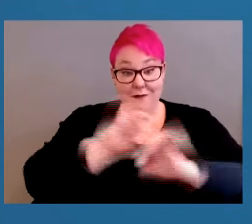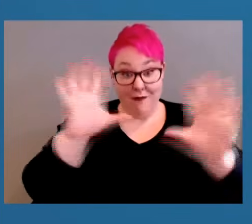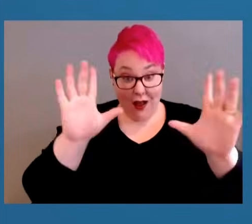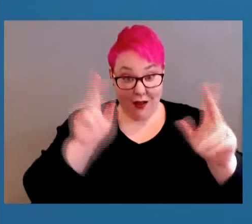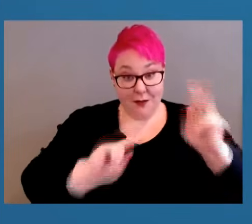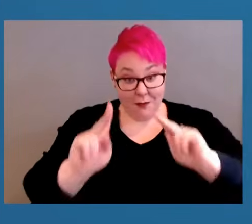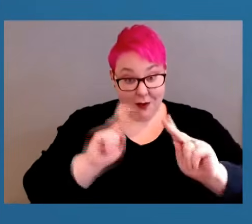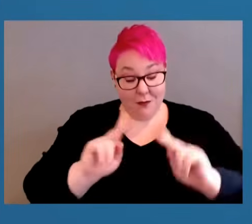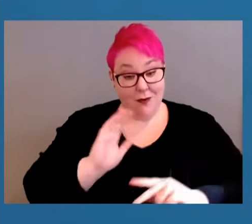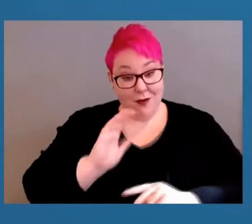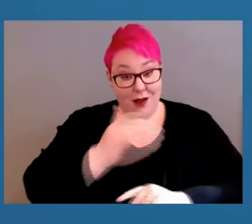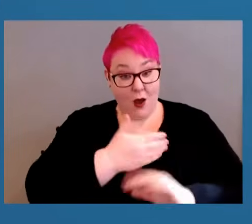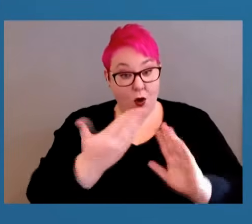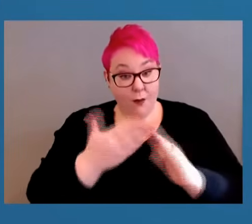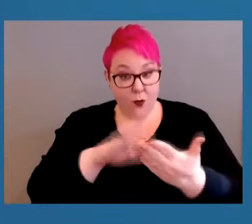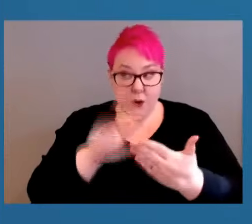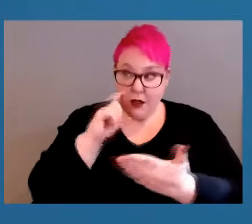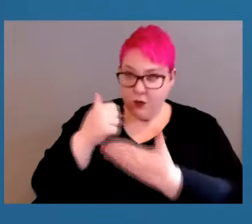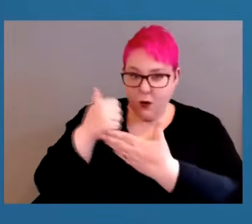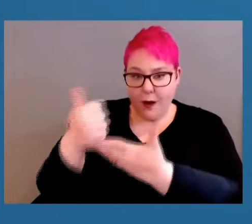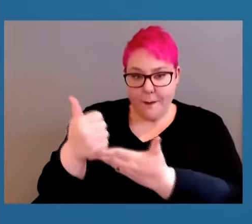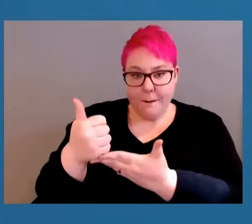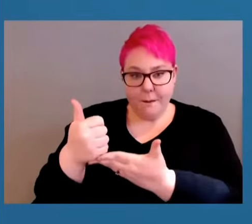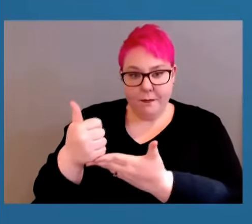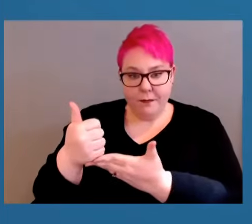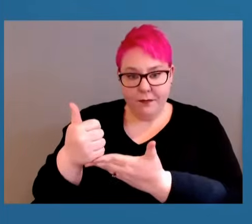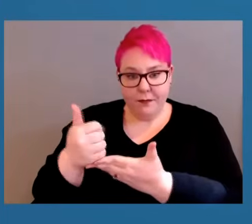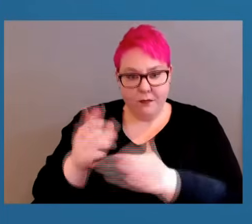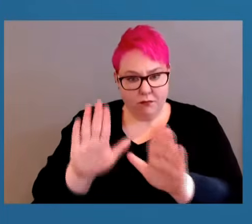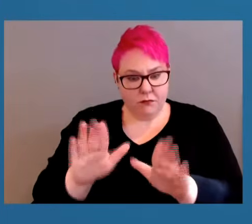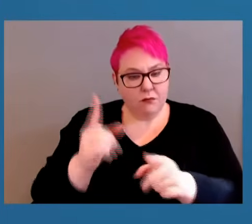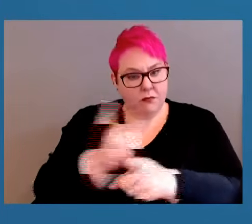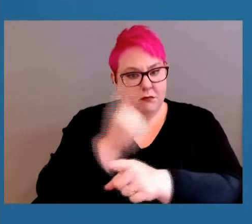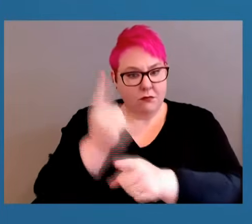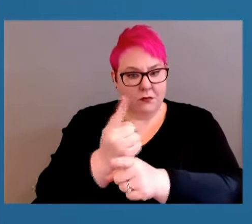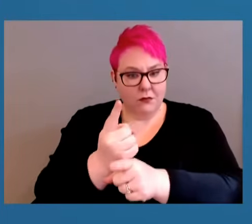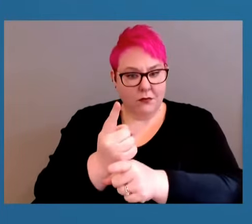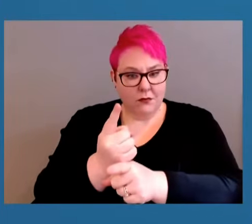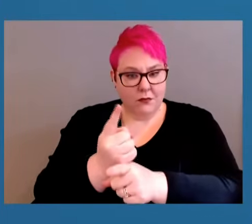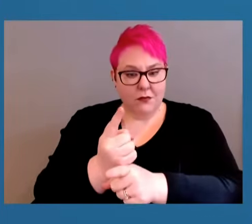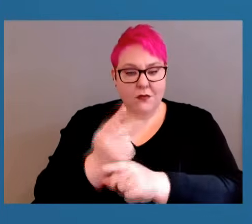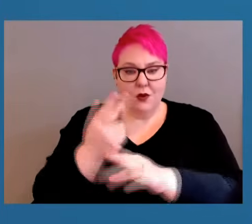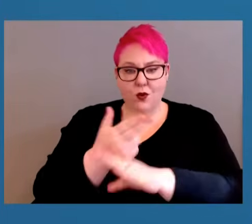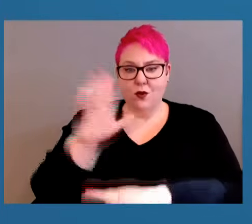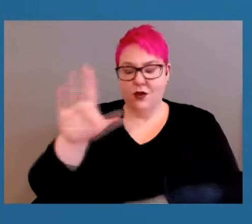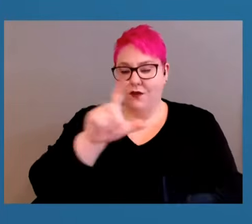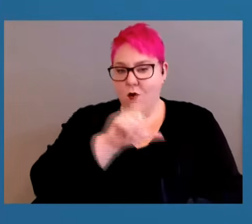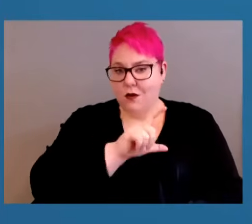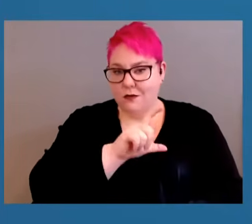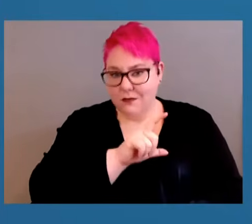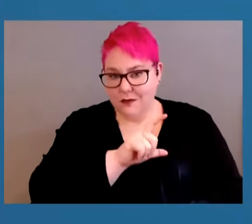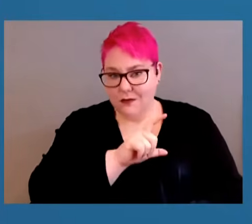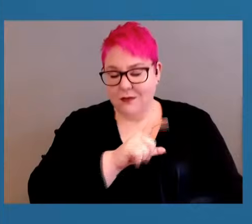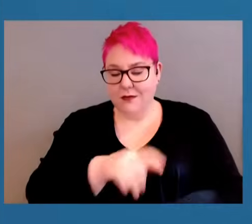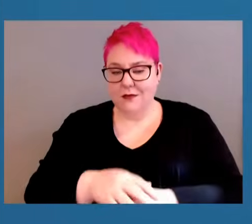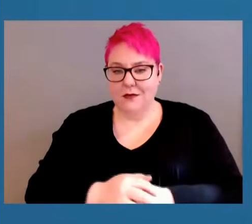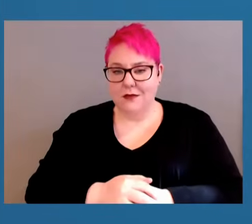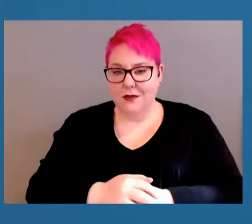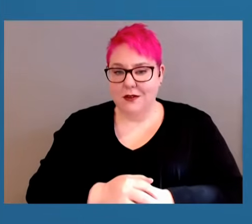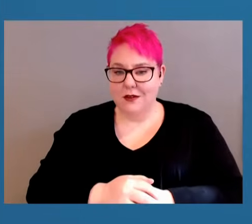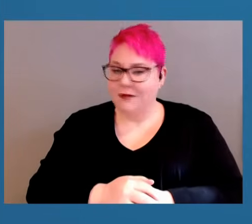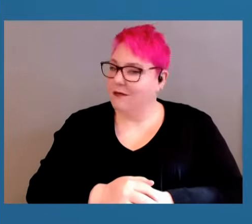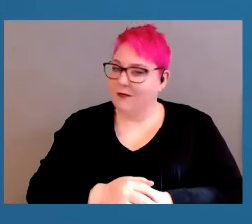communities. That is a proper use of your uniform, but not taking apart,